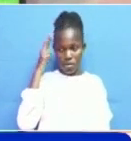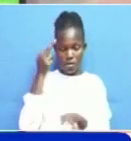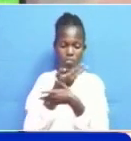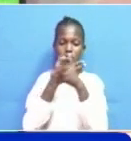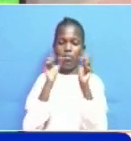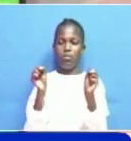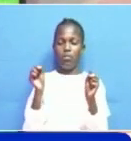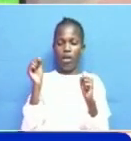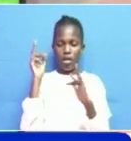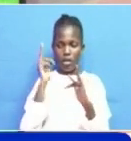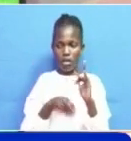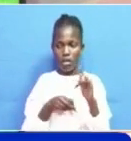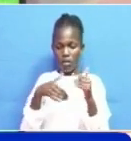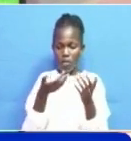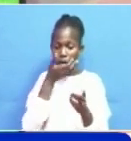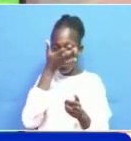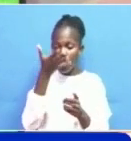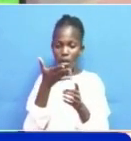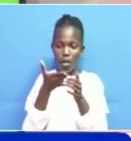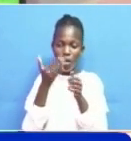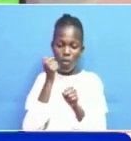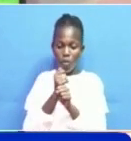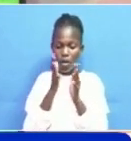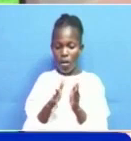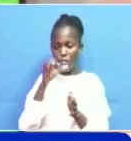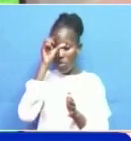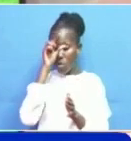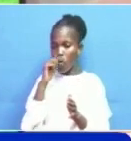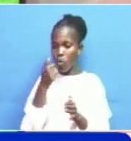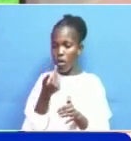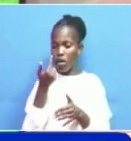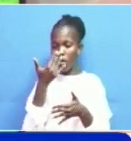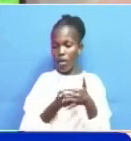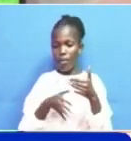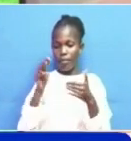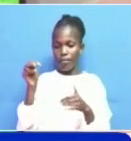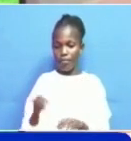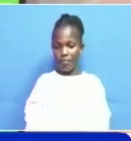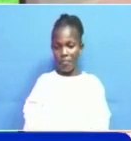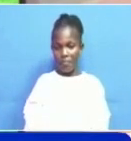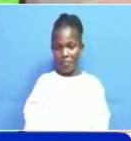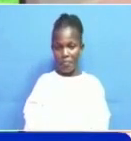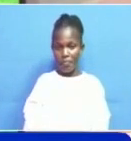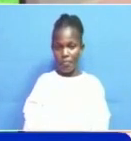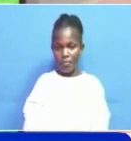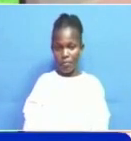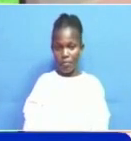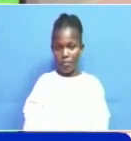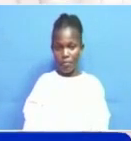Musumbi utesa uviki uwa utoma ni uoni adhukumi ma silikali ala meva kuvi nake Benjamin Mwaka na